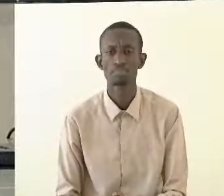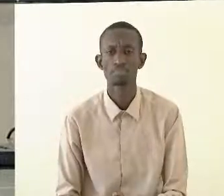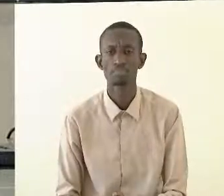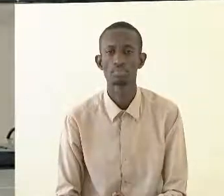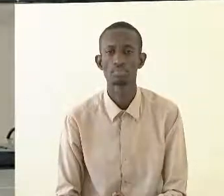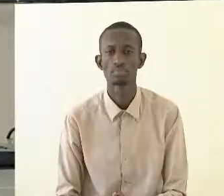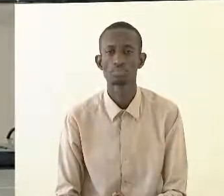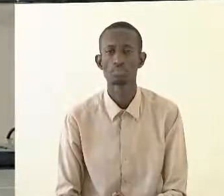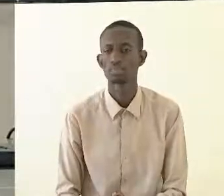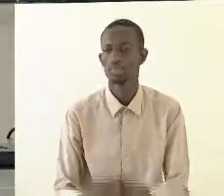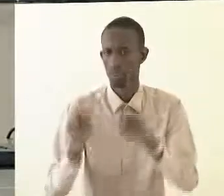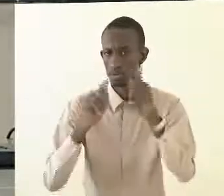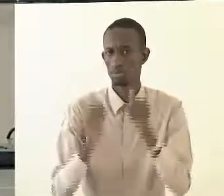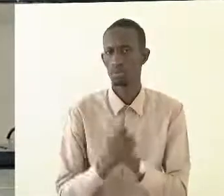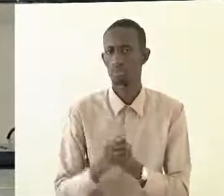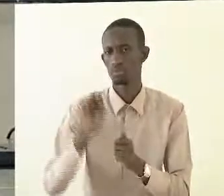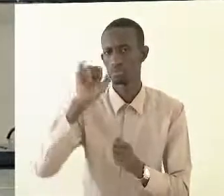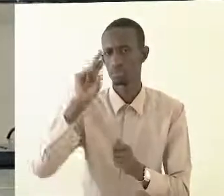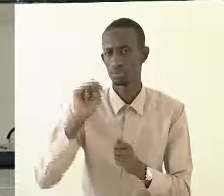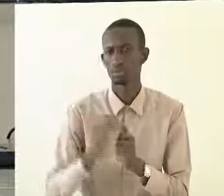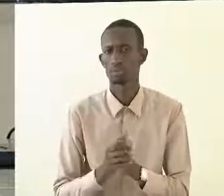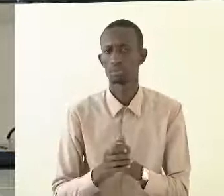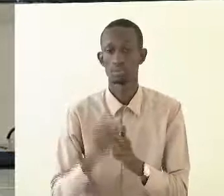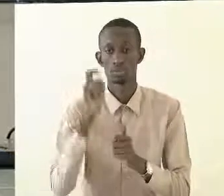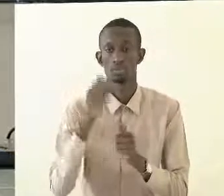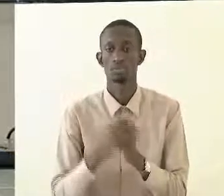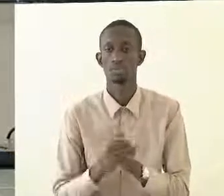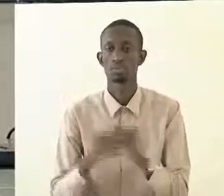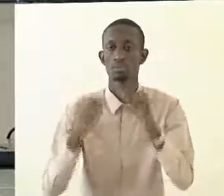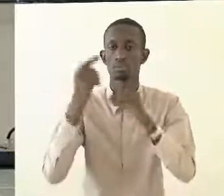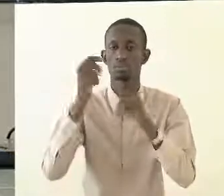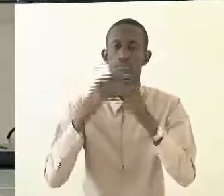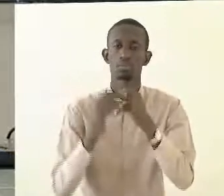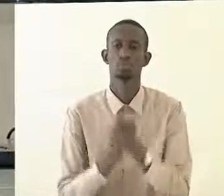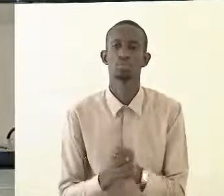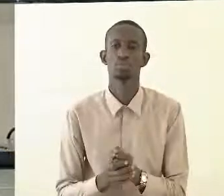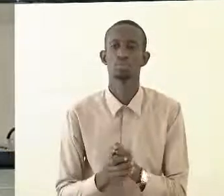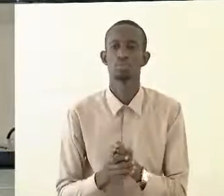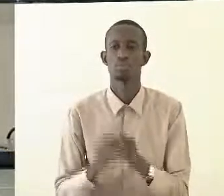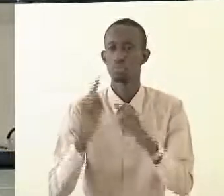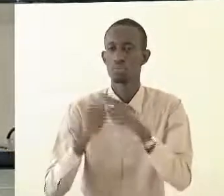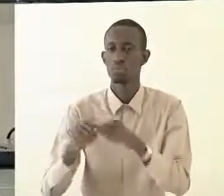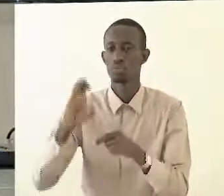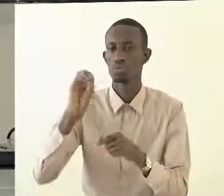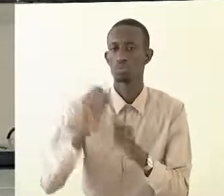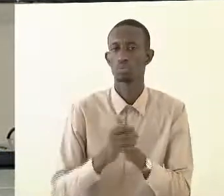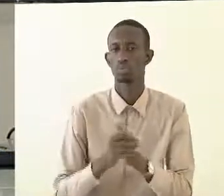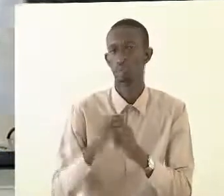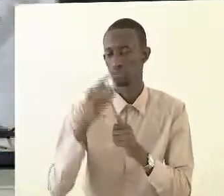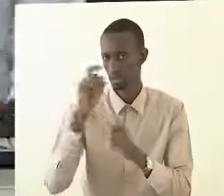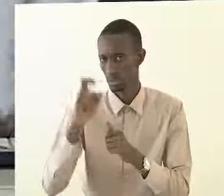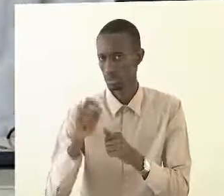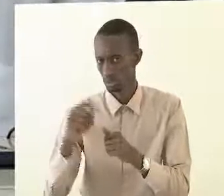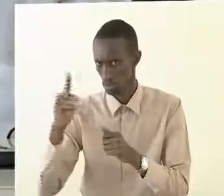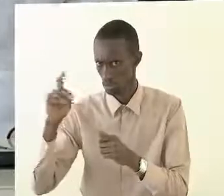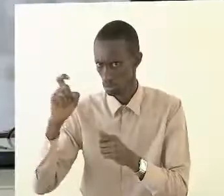the integral of sine x cubed times cosine x dx, if